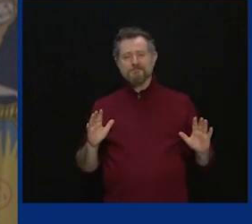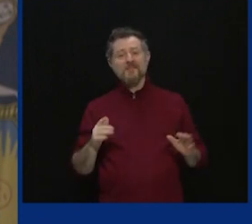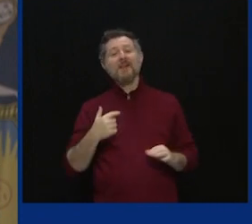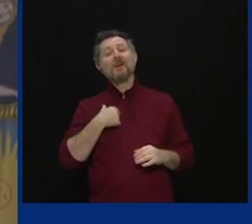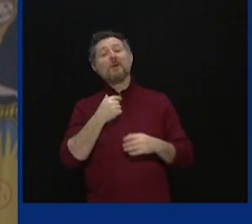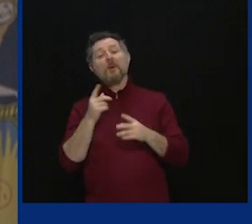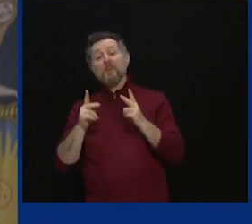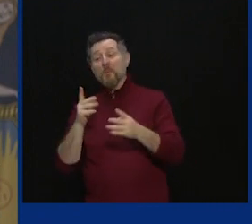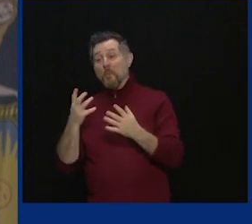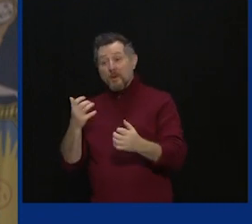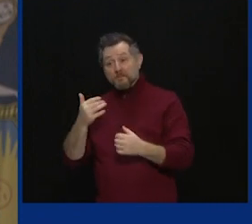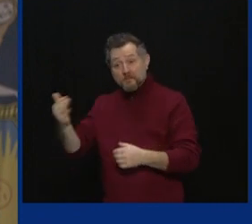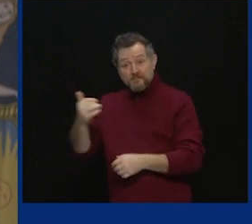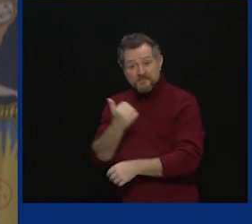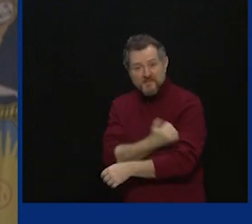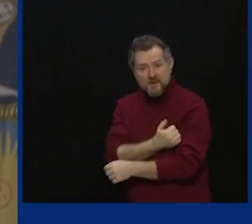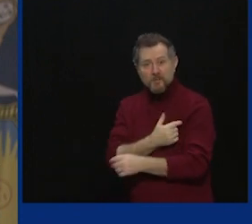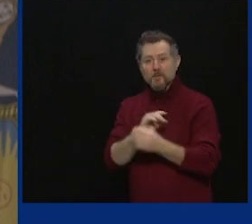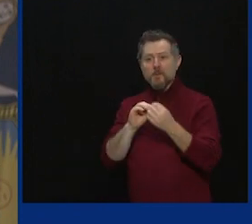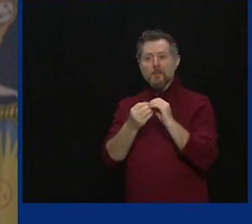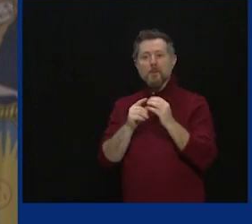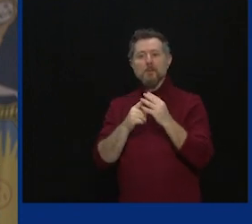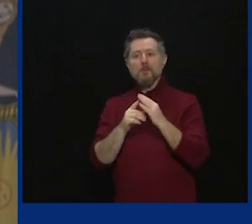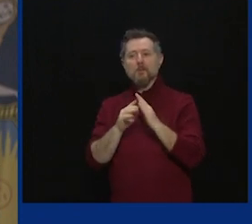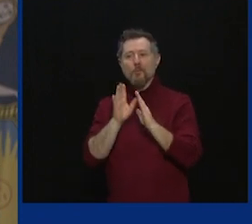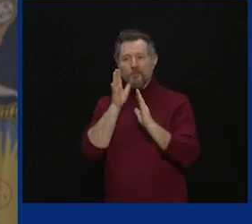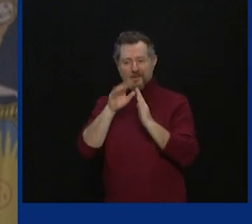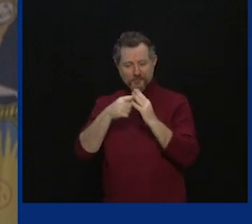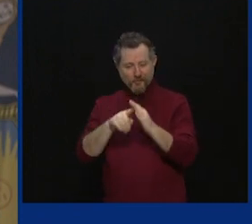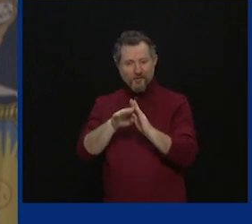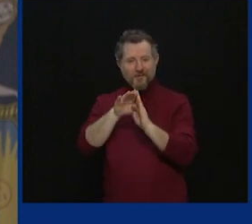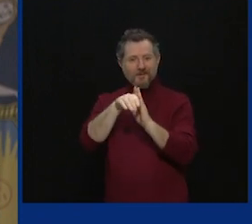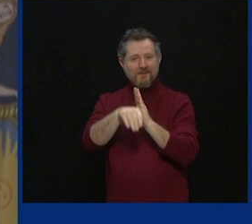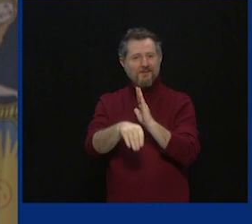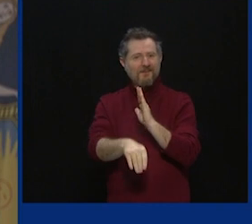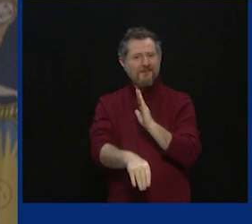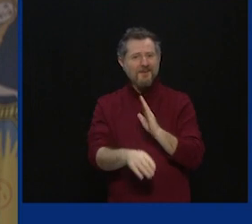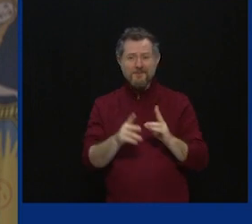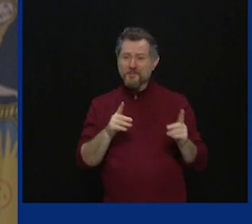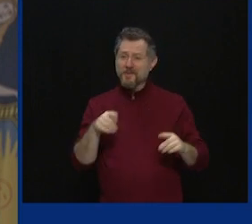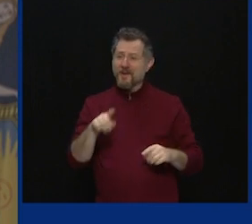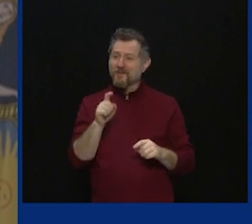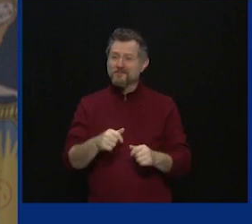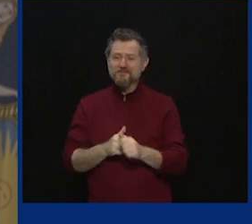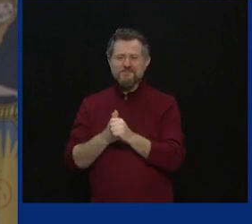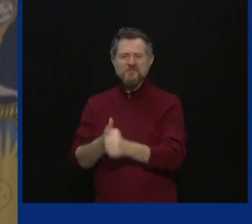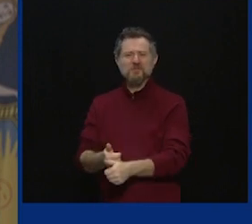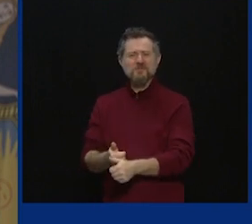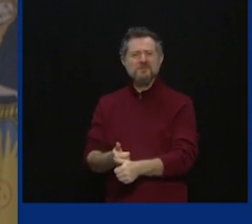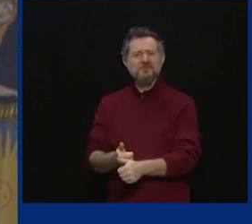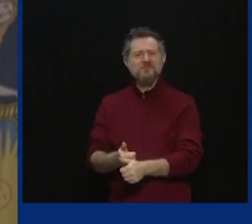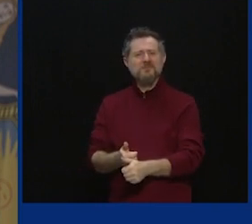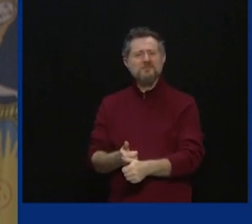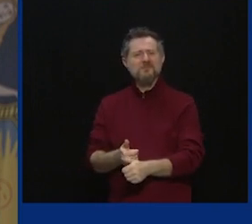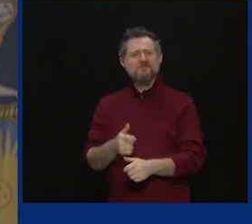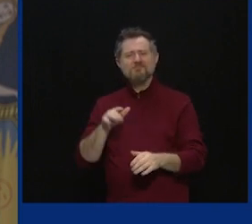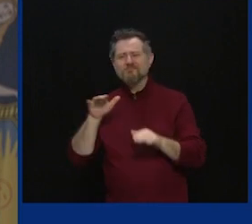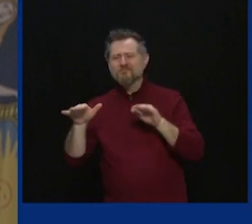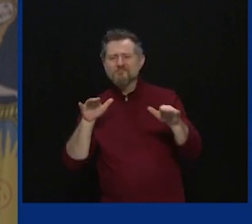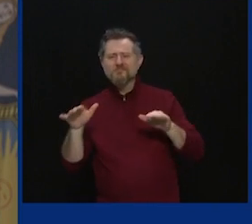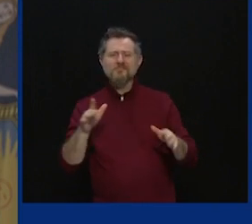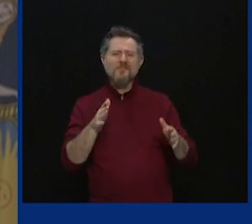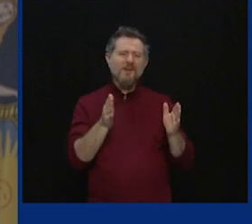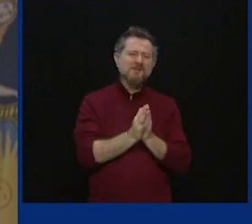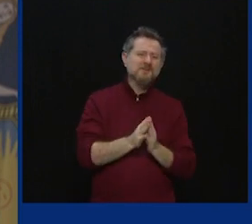this is what we need to do. I believe it'll work. People follow this, and I'm calling on elected leaders and businesses to say, I've